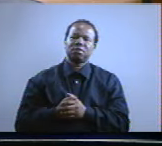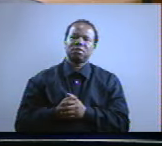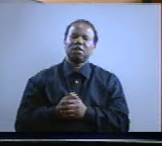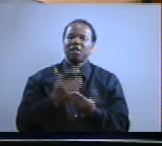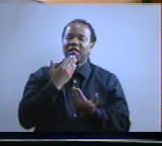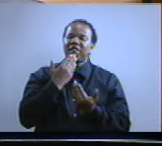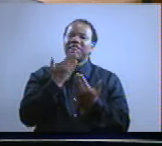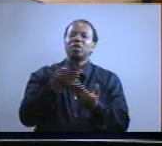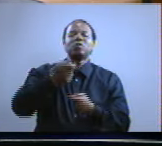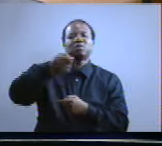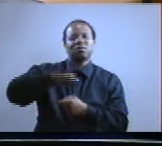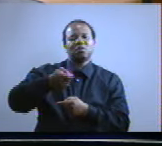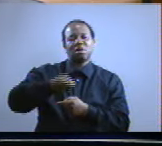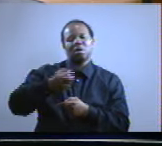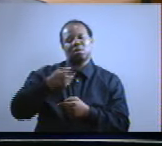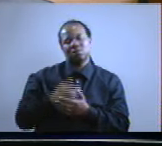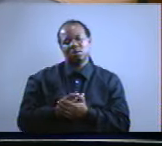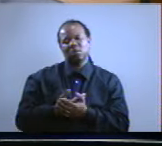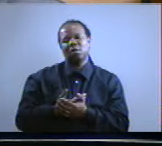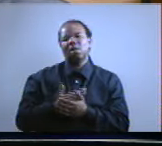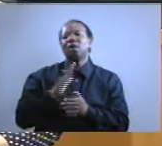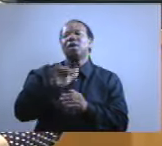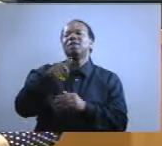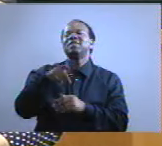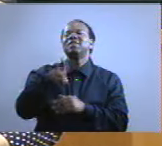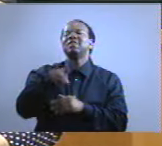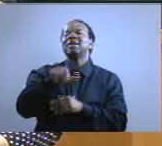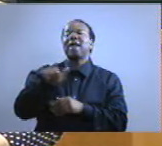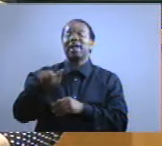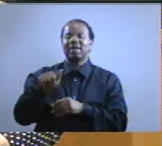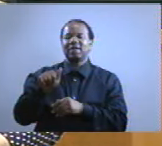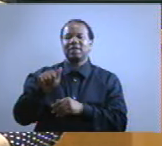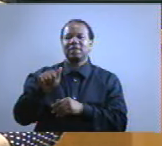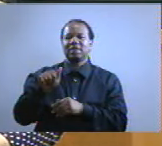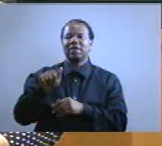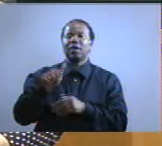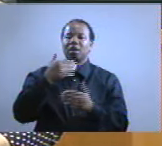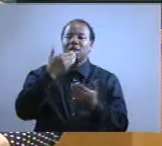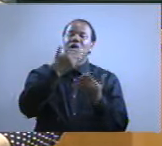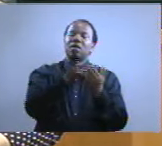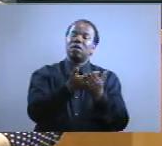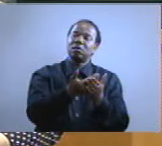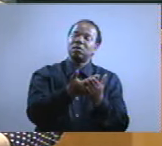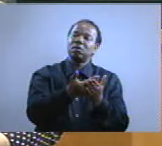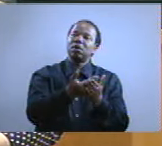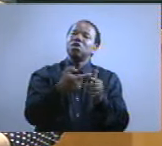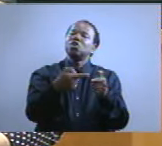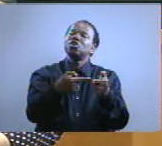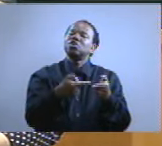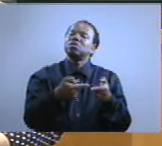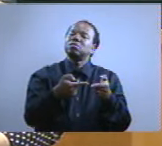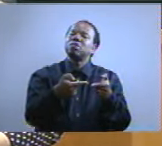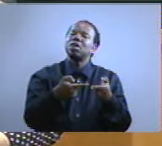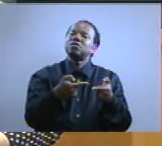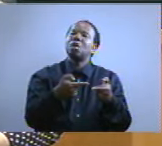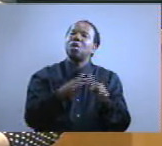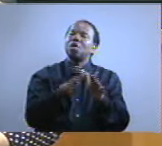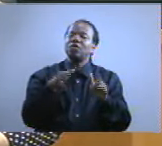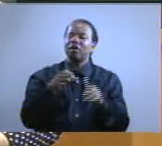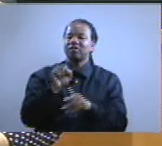Thank you, Mr. Speaker. I hereby move on behalf of the Democratic Alliance that this House debates the effects of poor police work